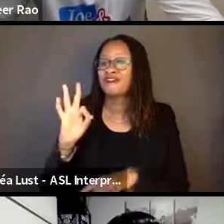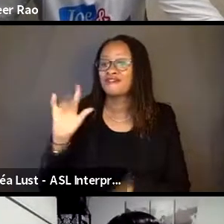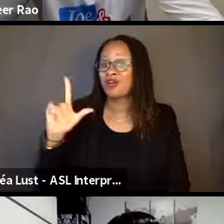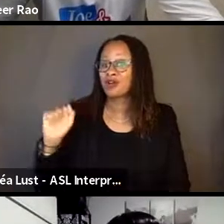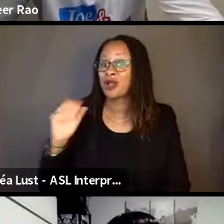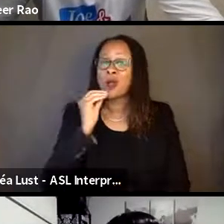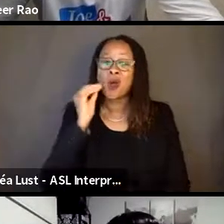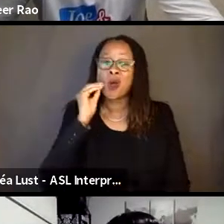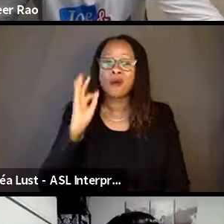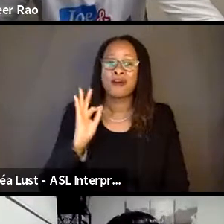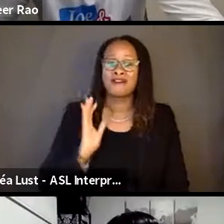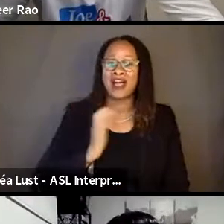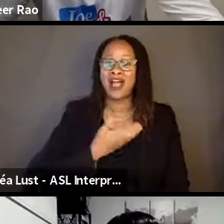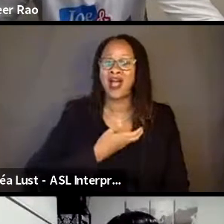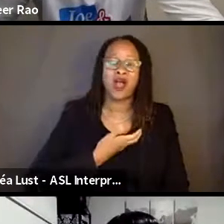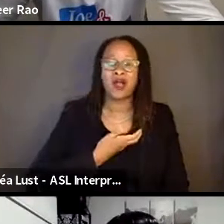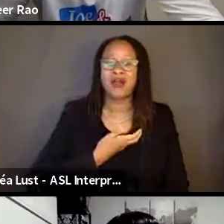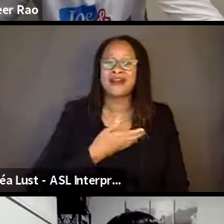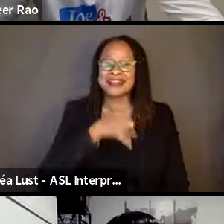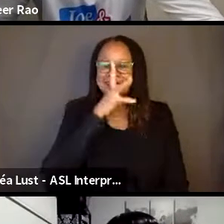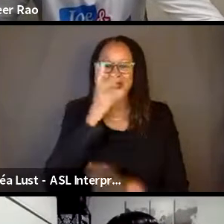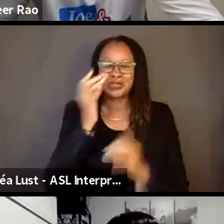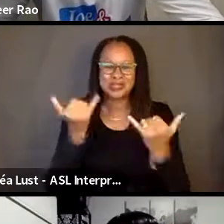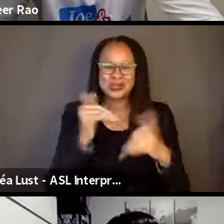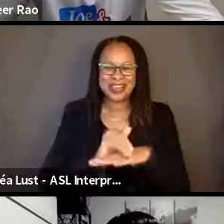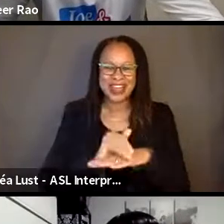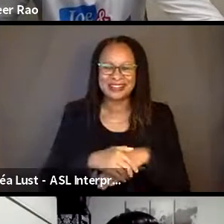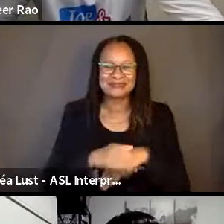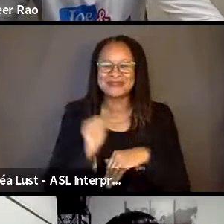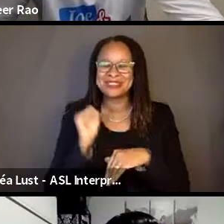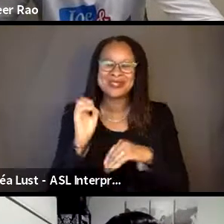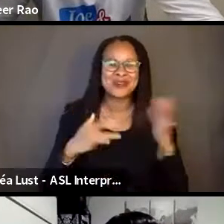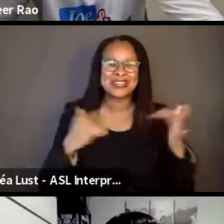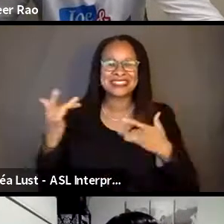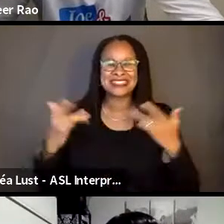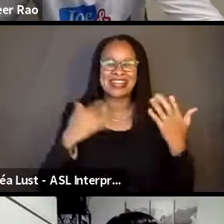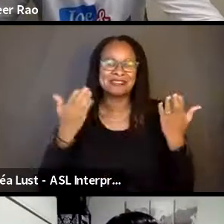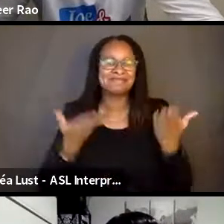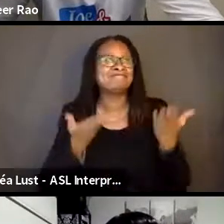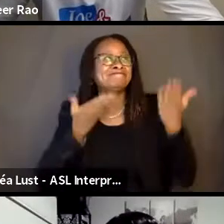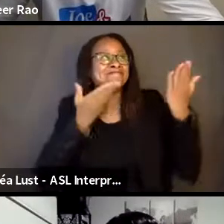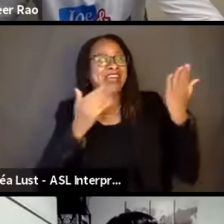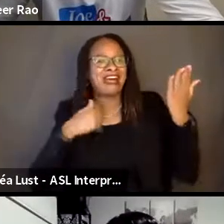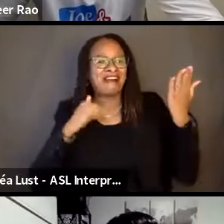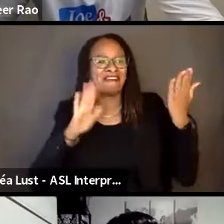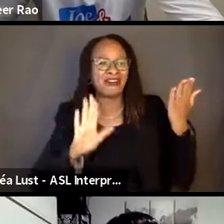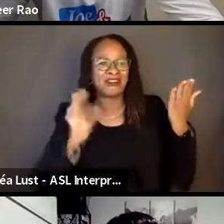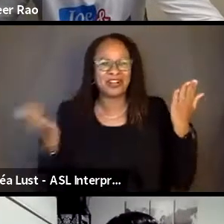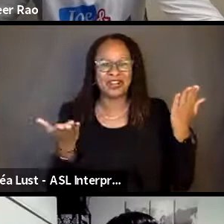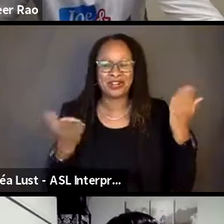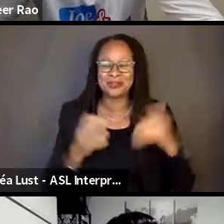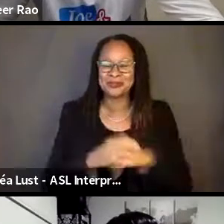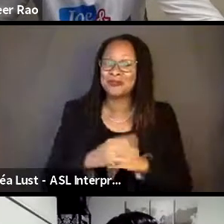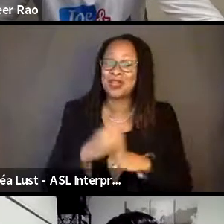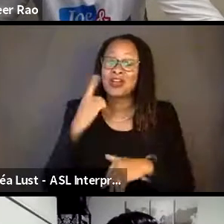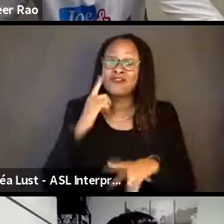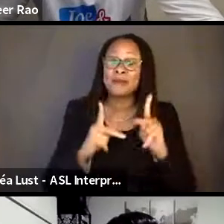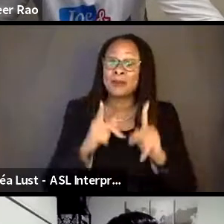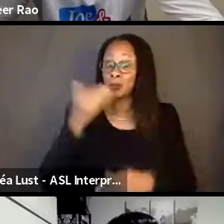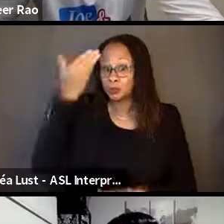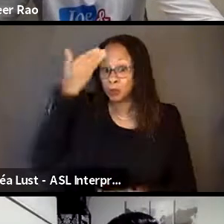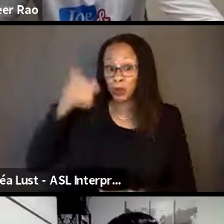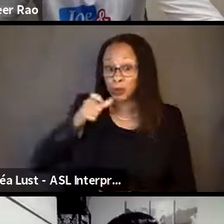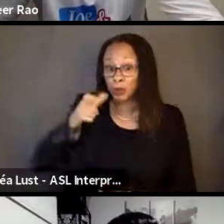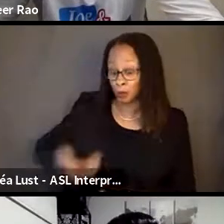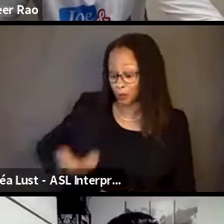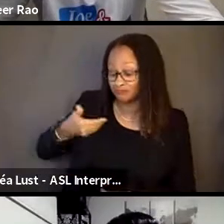of our illustrious speaker this evening. I'm so excited to have her here. For those who don't know me, I'm